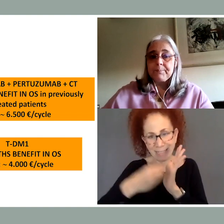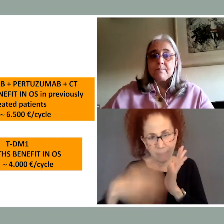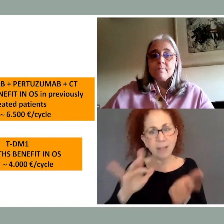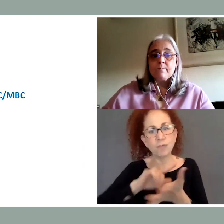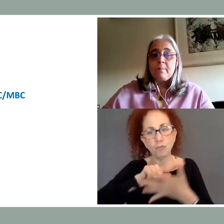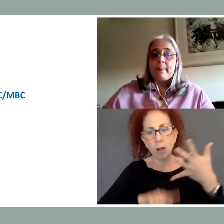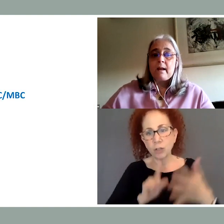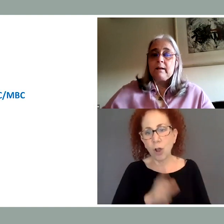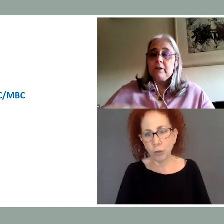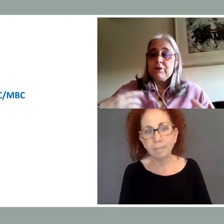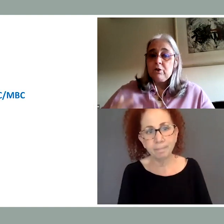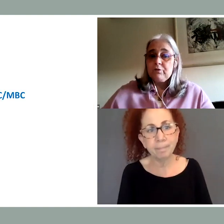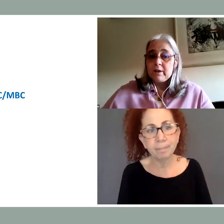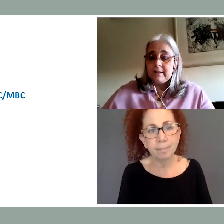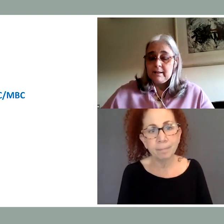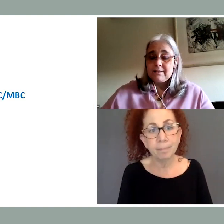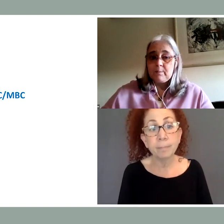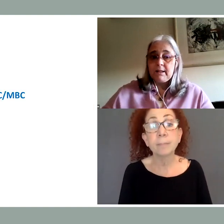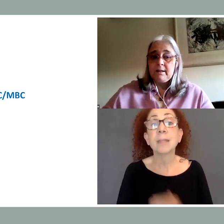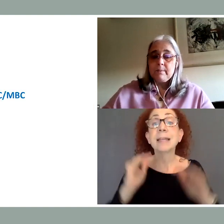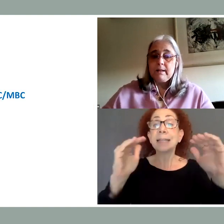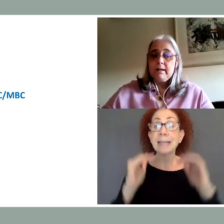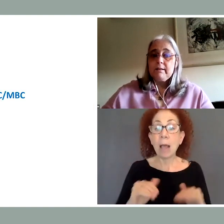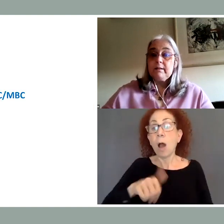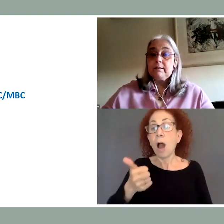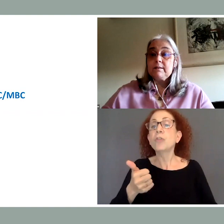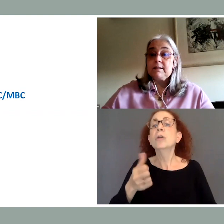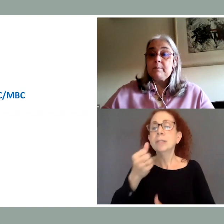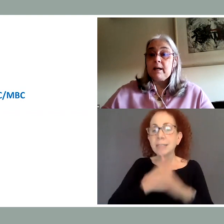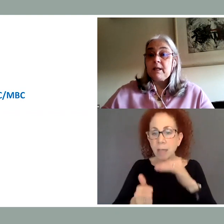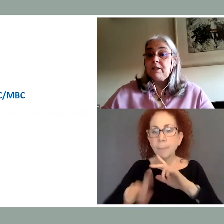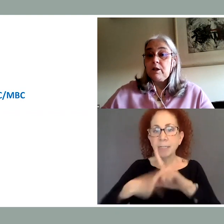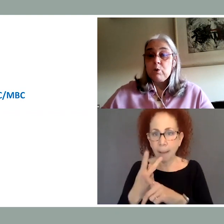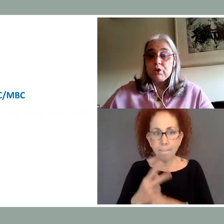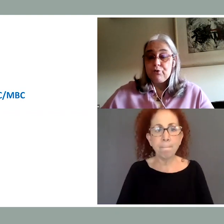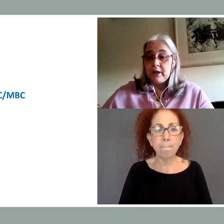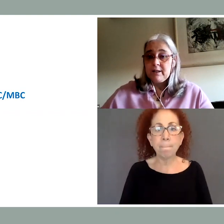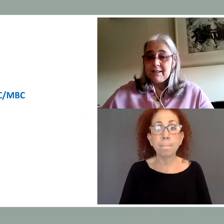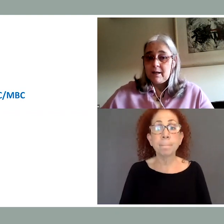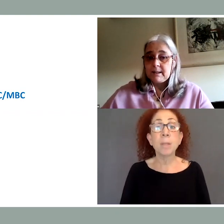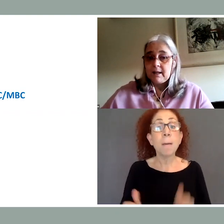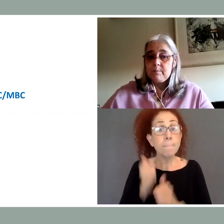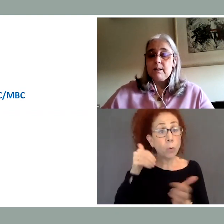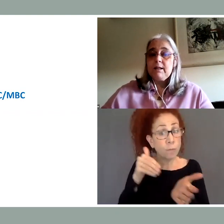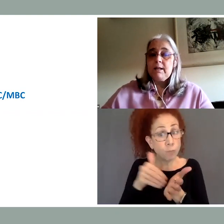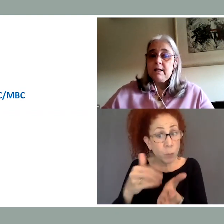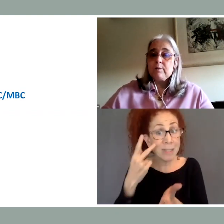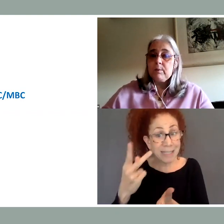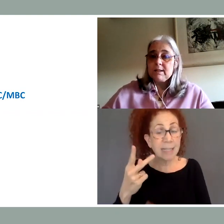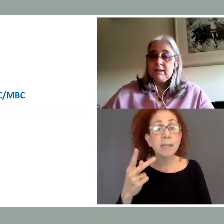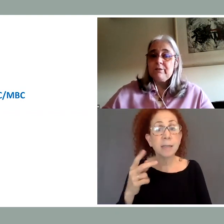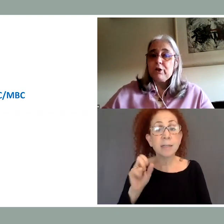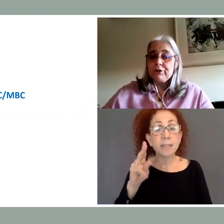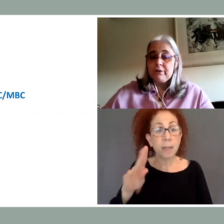are. Now let's go for another subtype, the subtype that is the most frequent subtype,